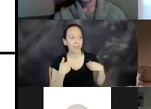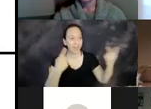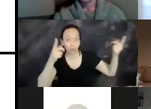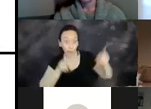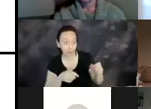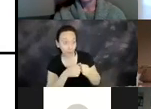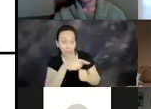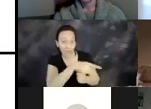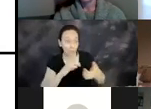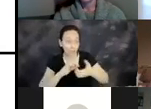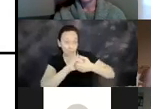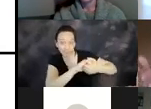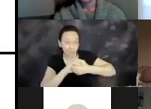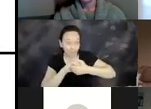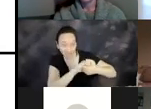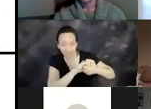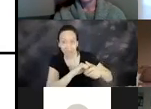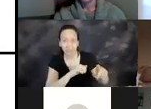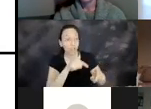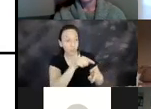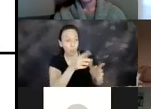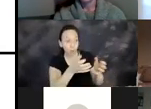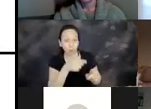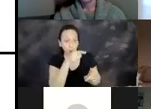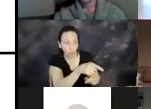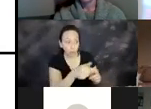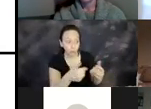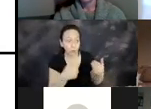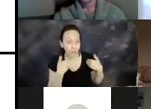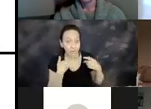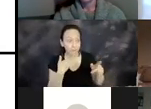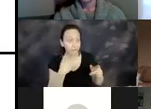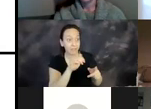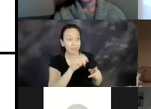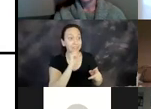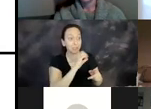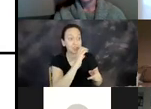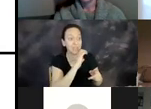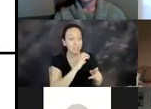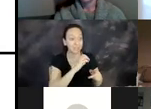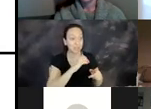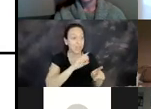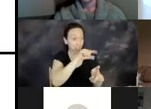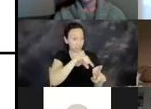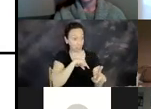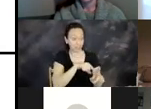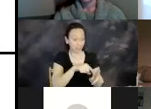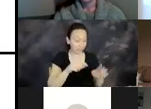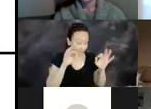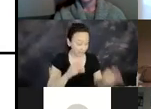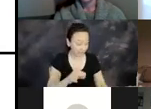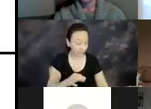that senior center to be able to grant the senior eligibility. and you could go to that senior center with an existing Charlie